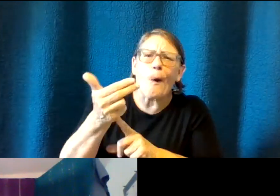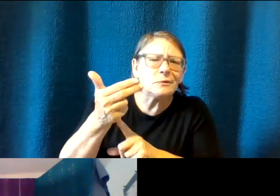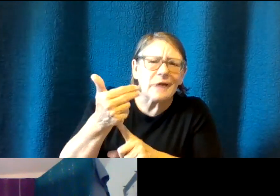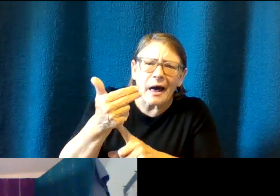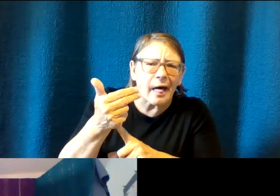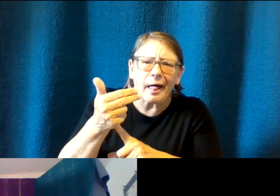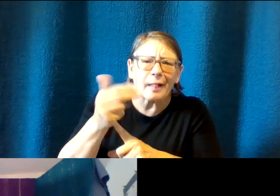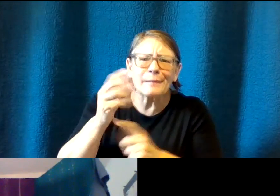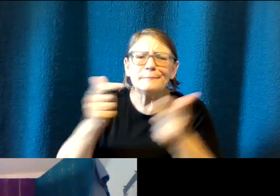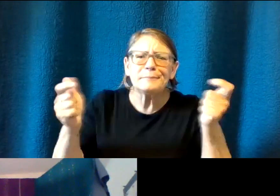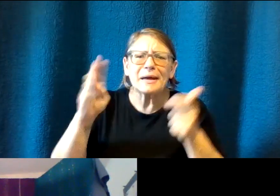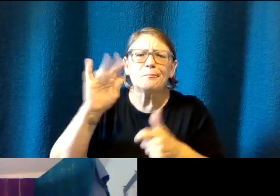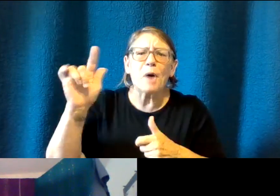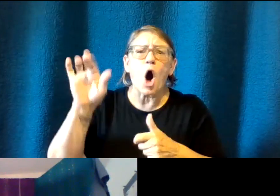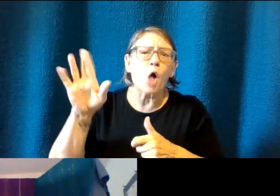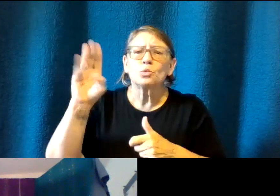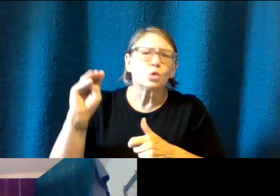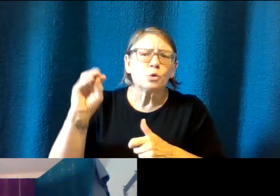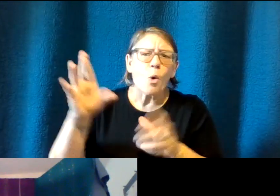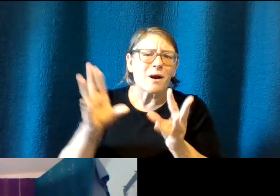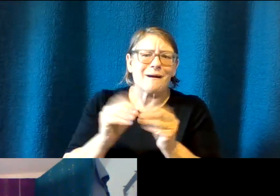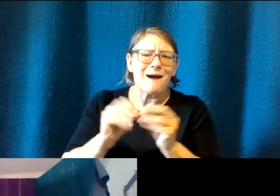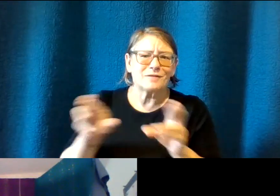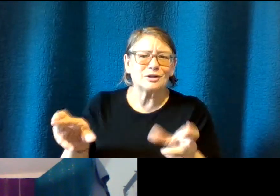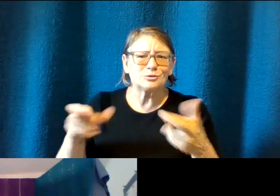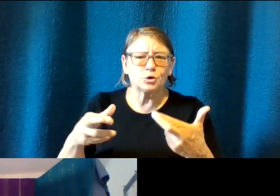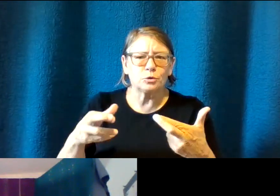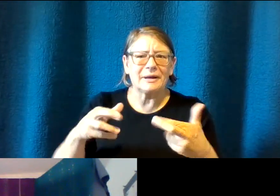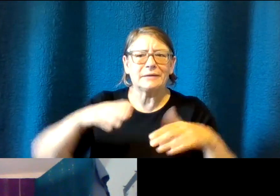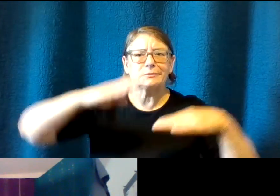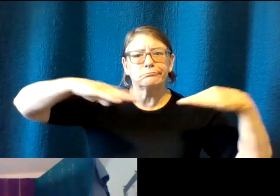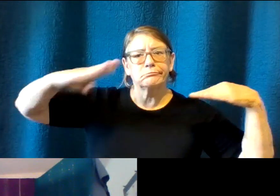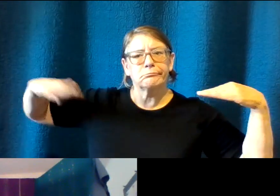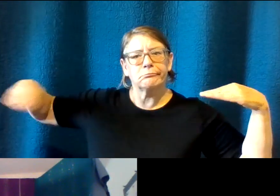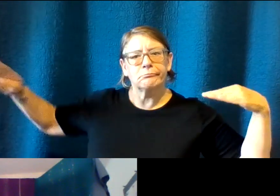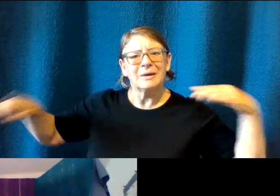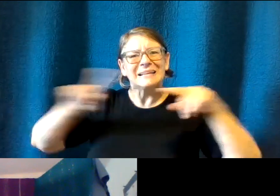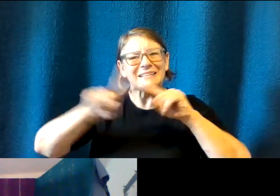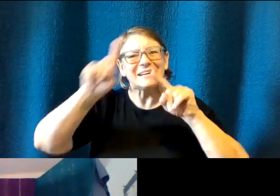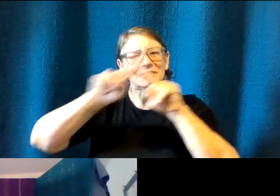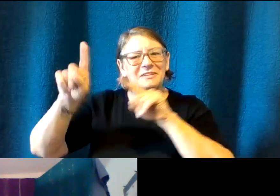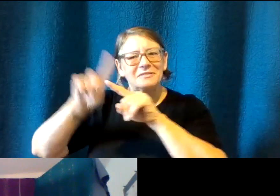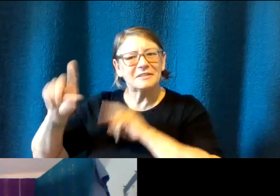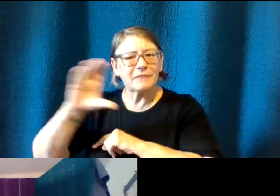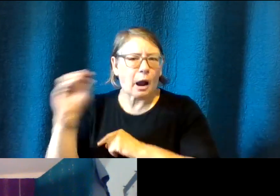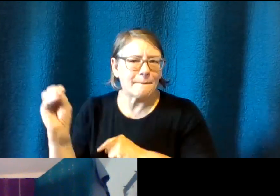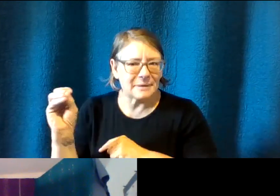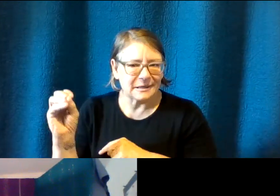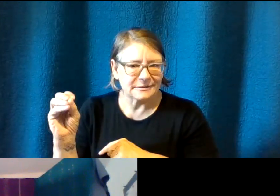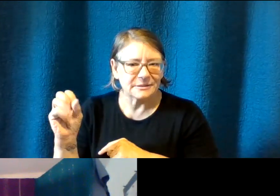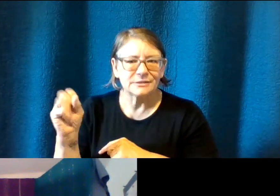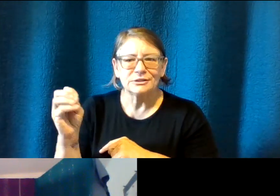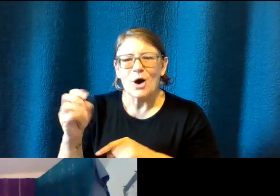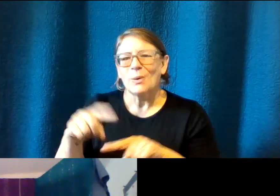a like a big, conference area, and it's all these different companies. So it comes down to like,